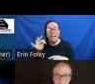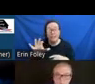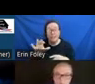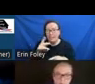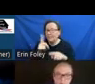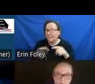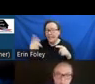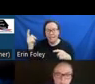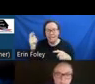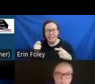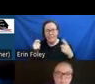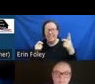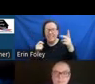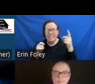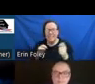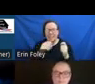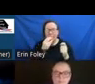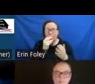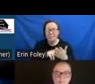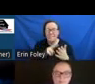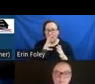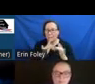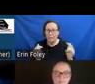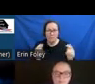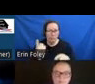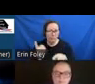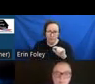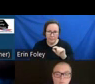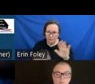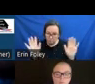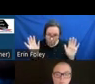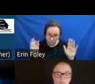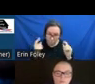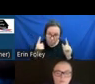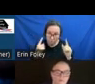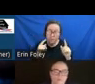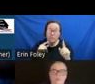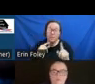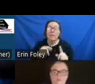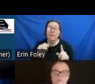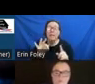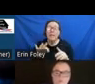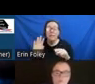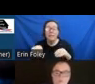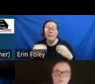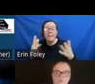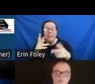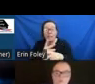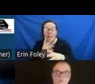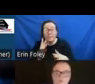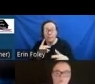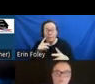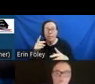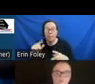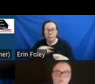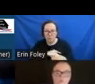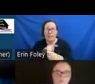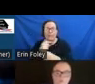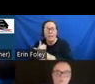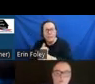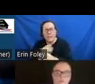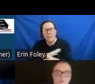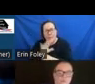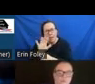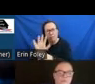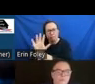way to combine AFC with food stamps is if the caregiver also qualifies for